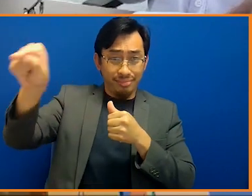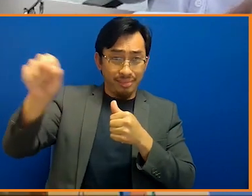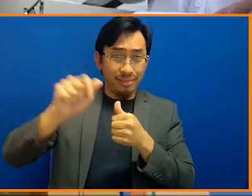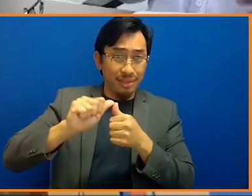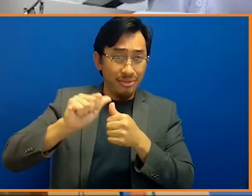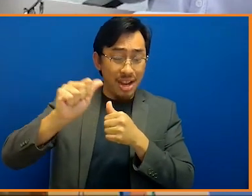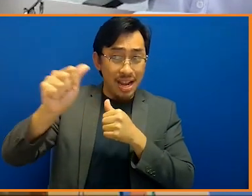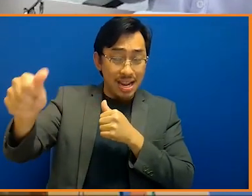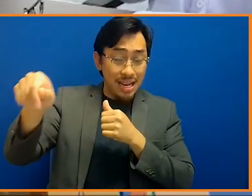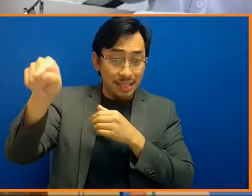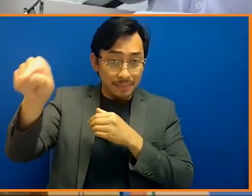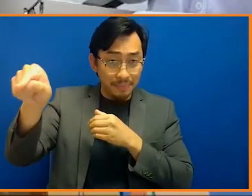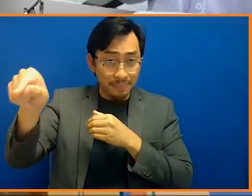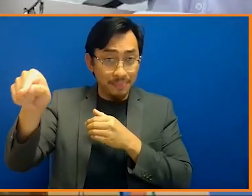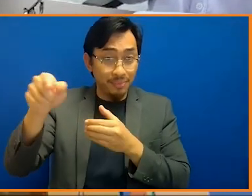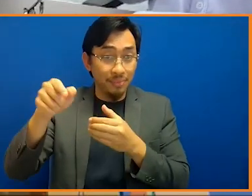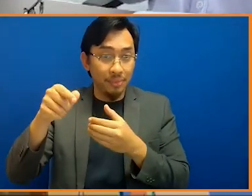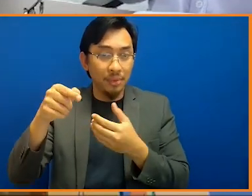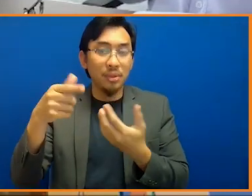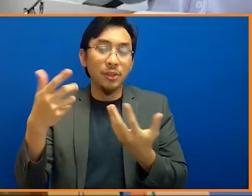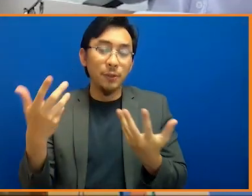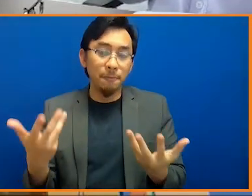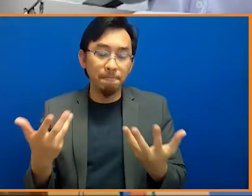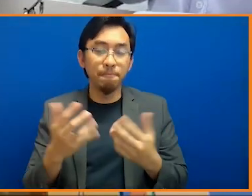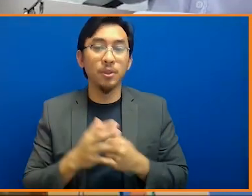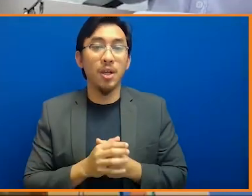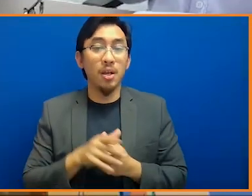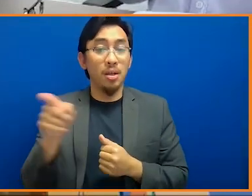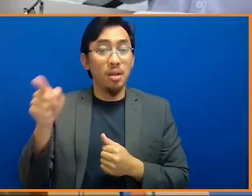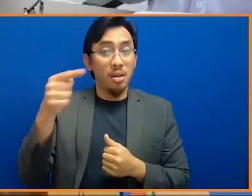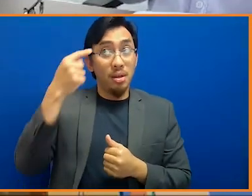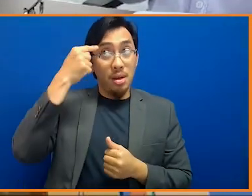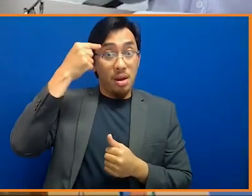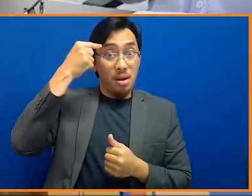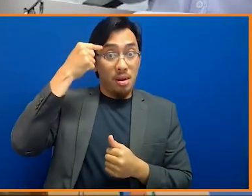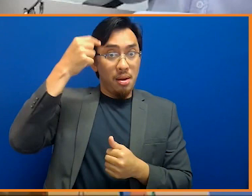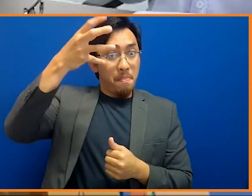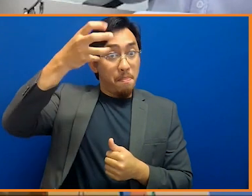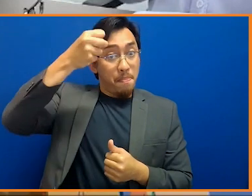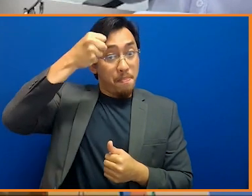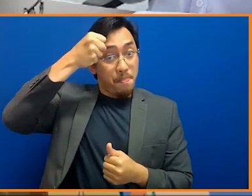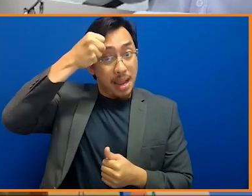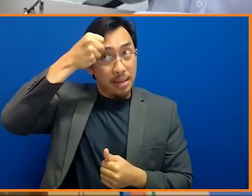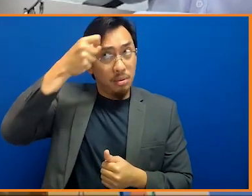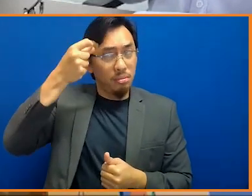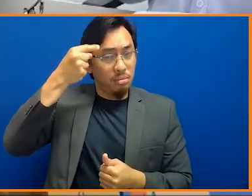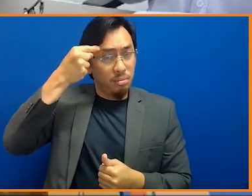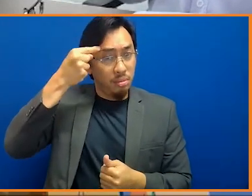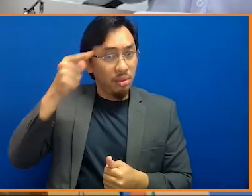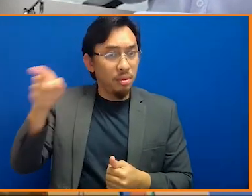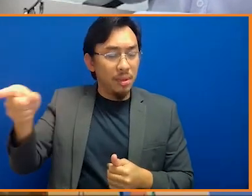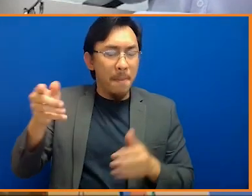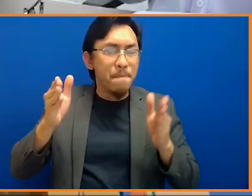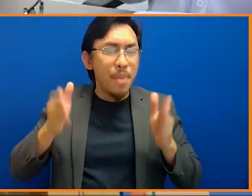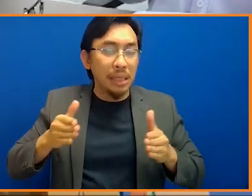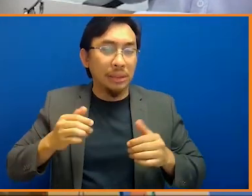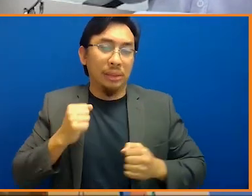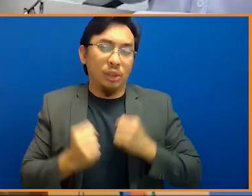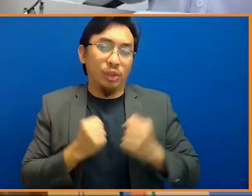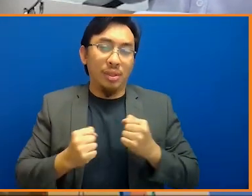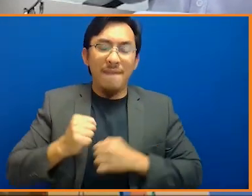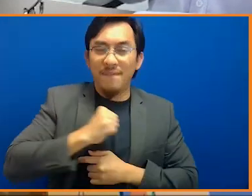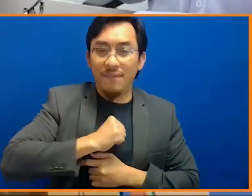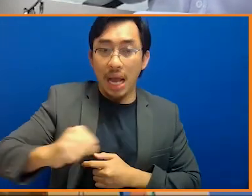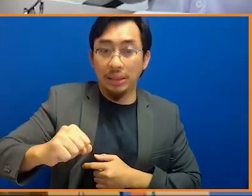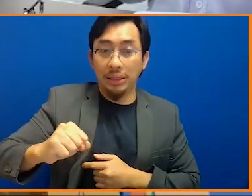far from them, right? So in their mind, if they have to run to save their